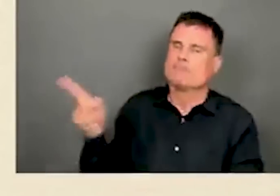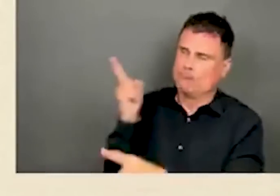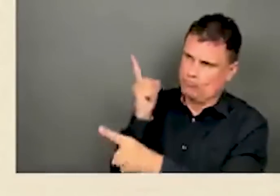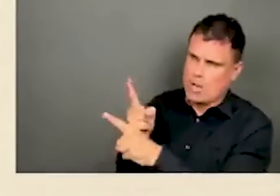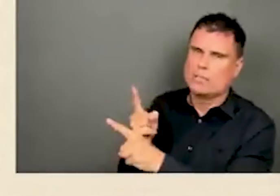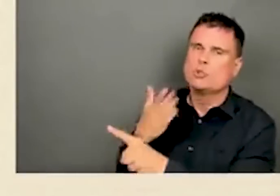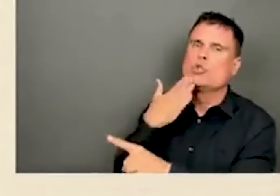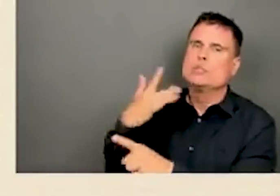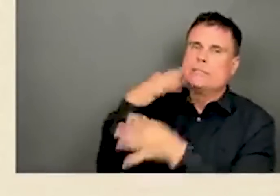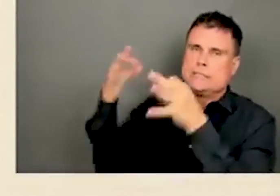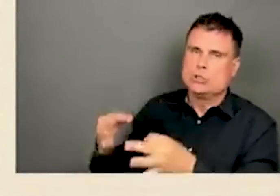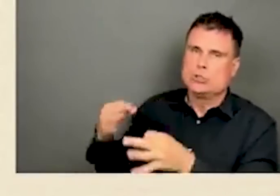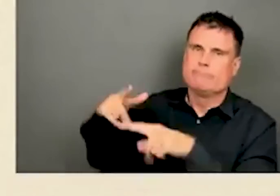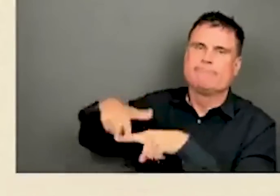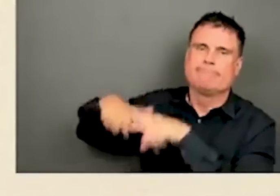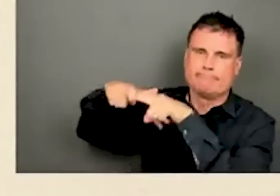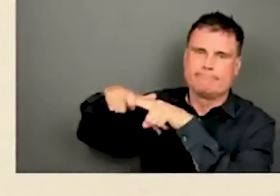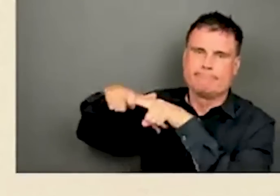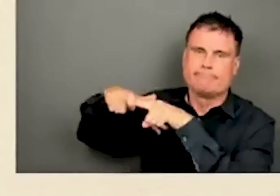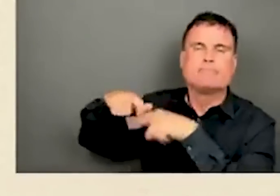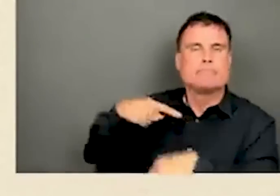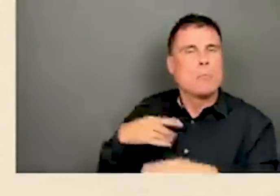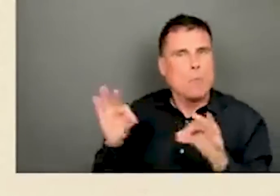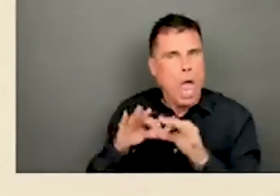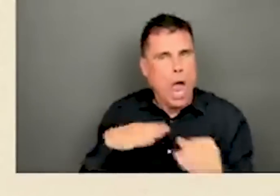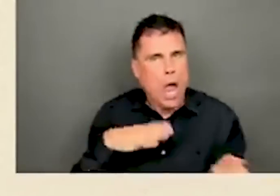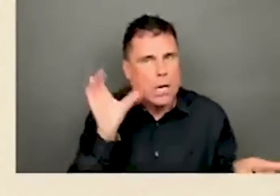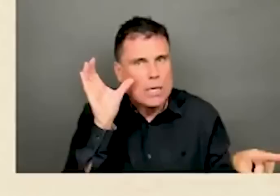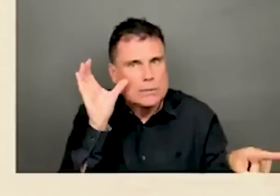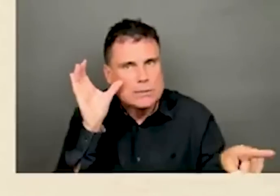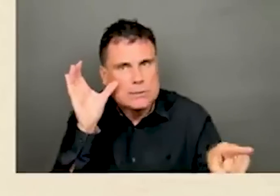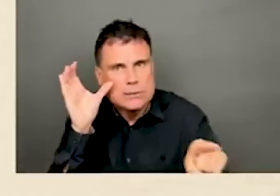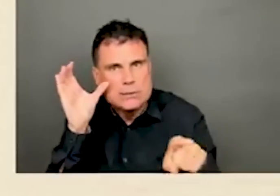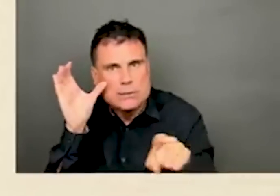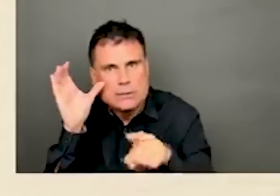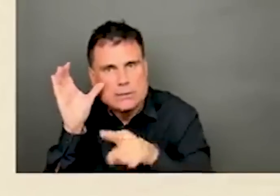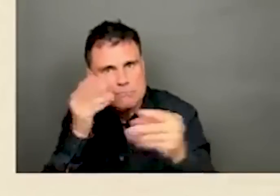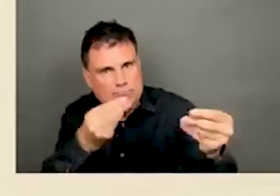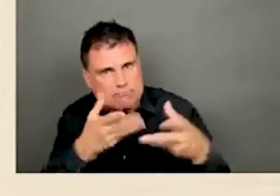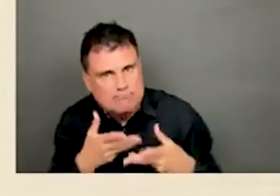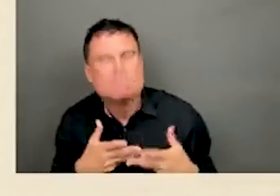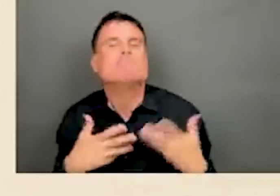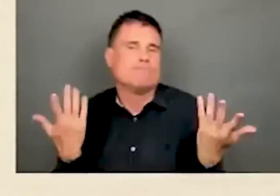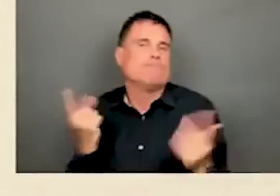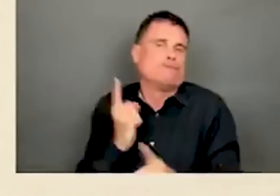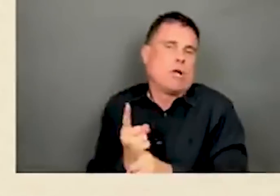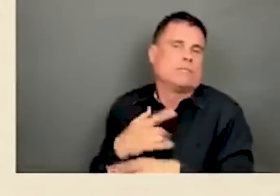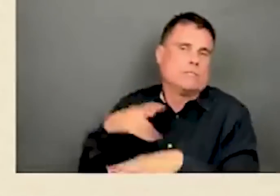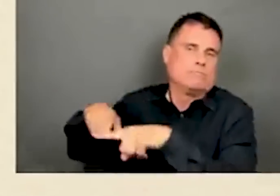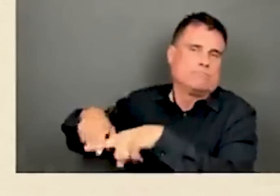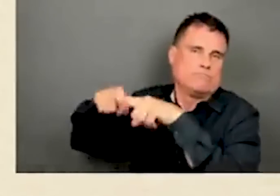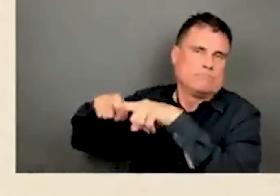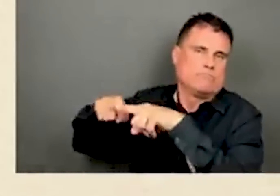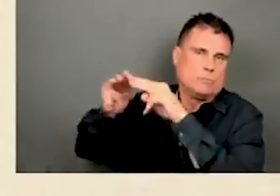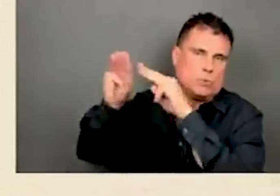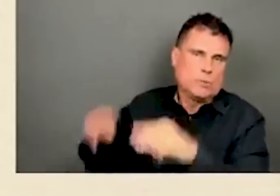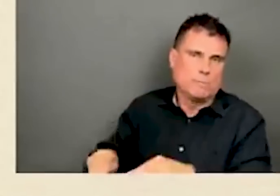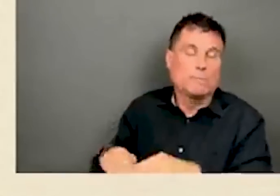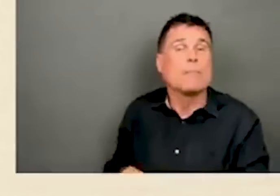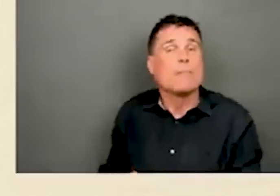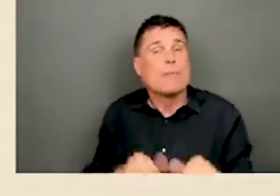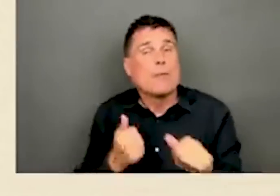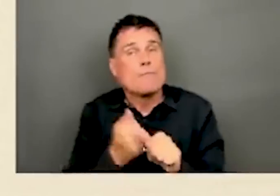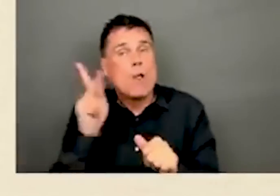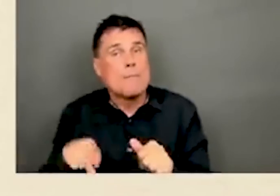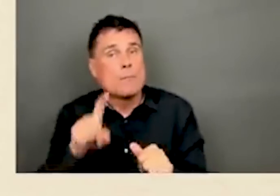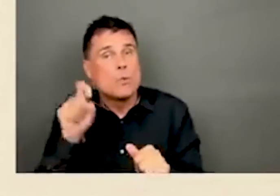you listen to people, follow their lead, and get things done. Justin, follow up? Yeah, you just said at the very beginning of your